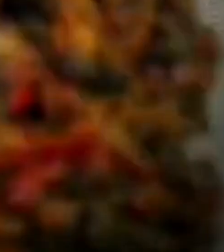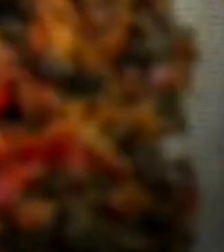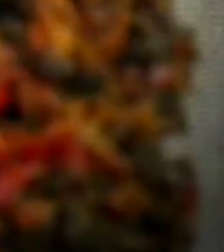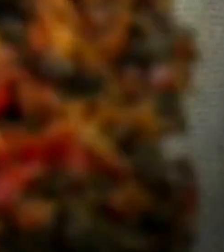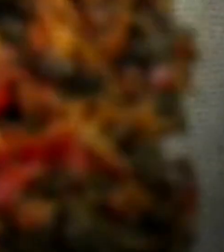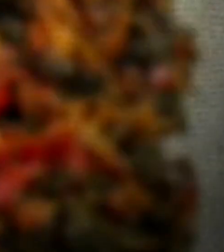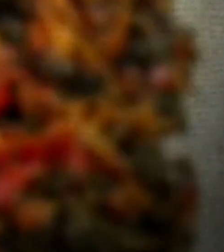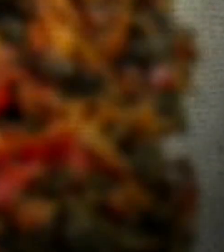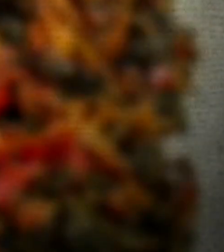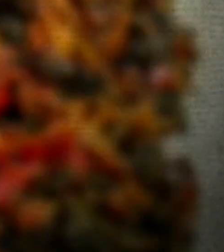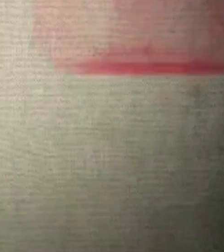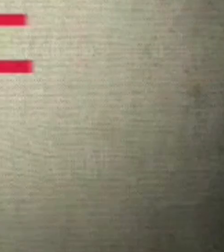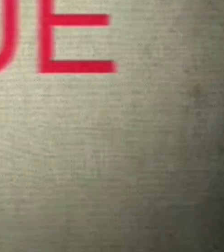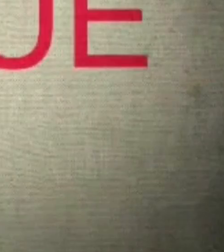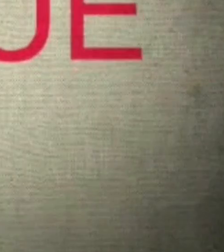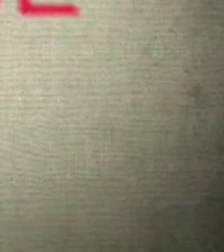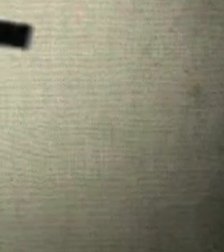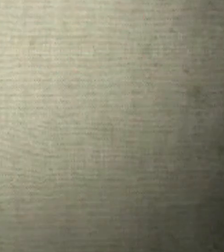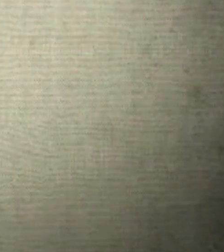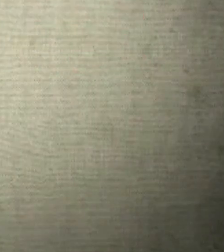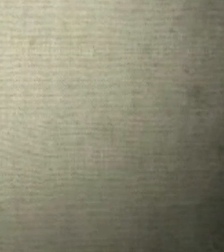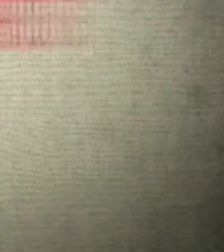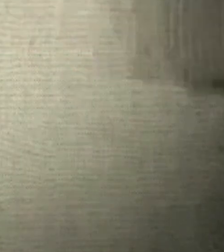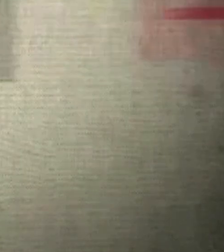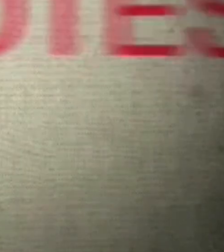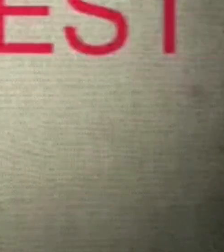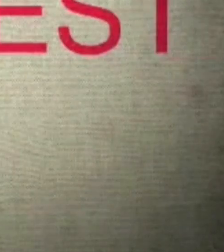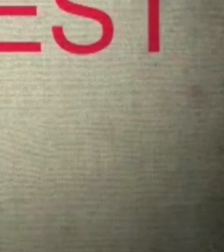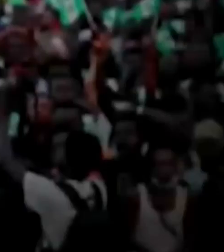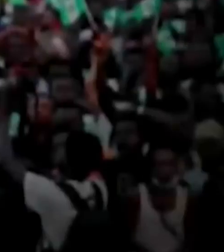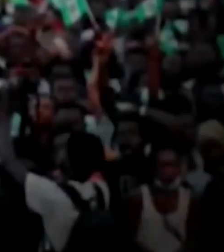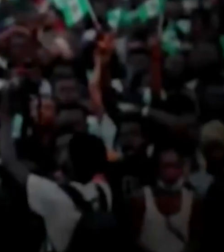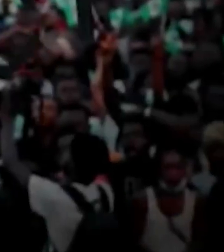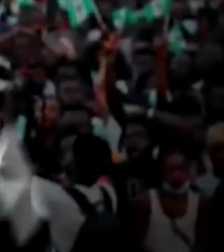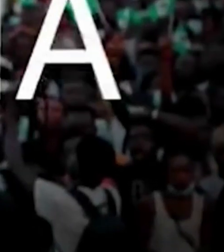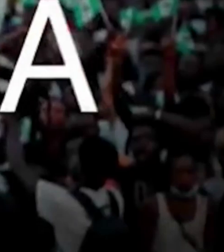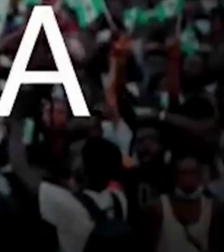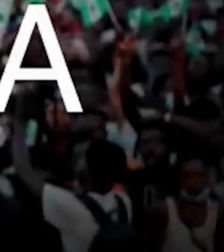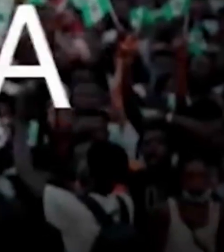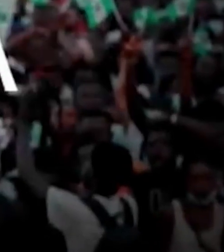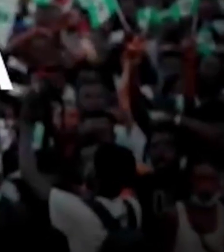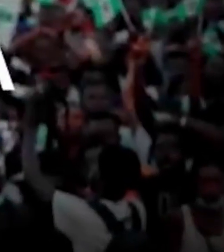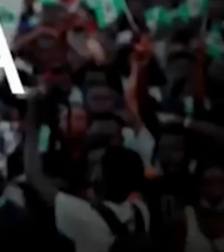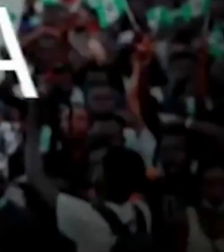food, not boots. We want dialogue, not protest. We must protect Nigeria.